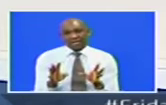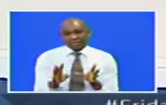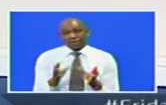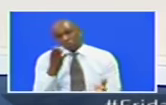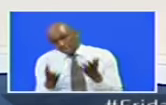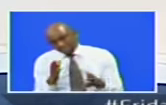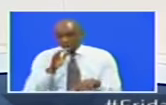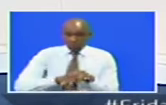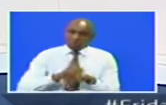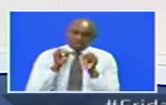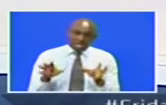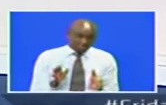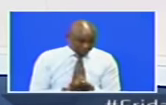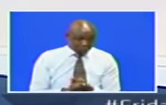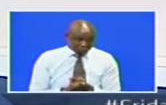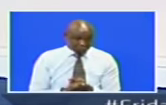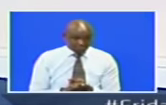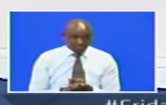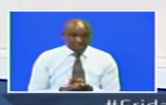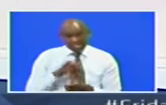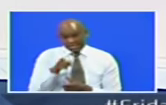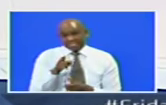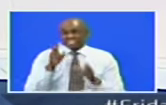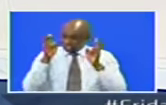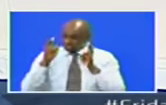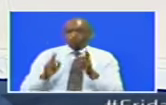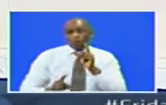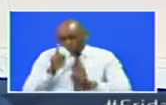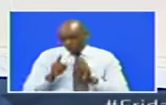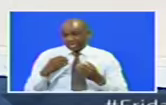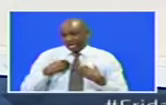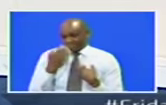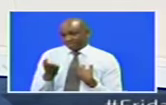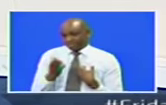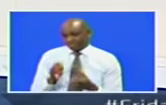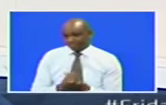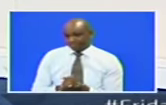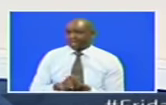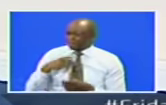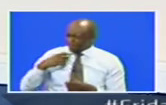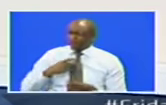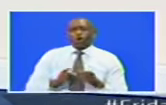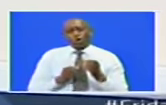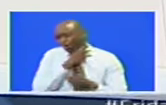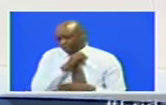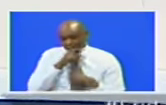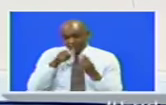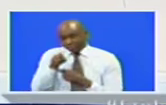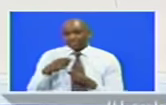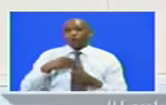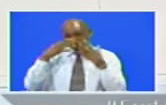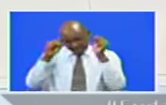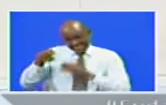going to be the silver bullet in this, which is one of the issues really that has been a controversial one in previous elections, the